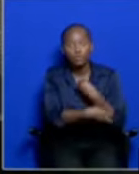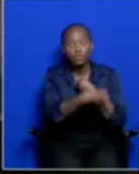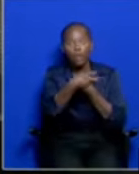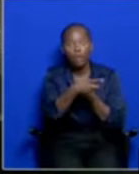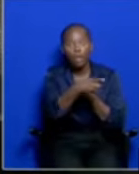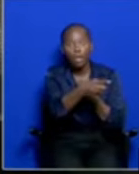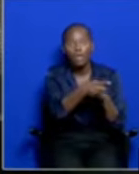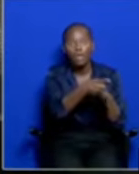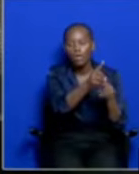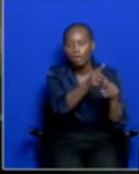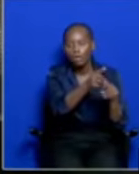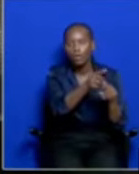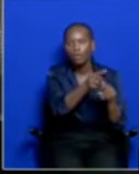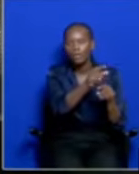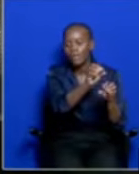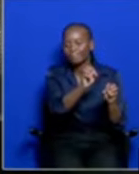SAPS.